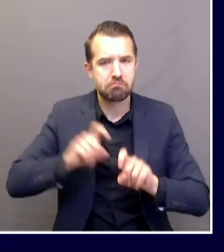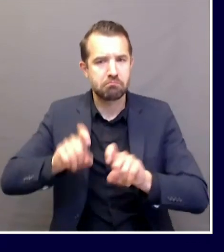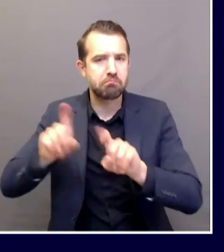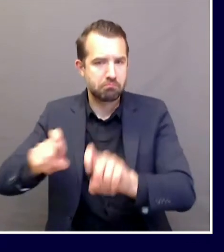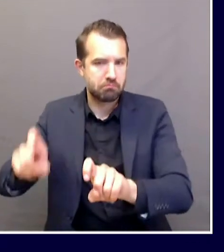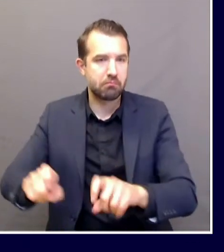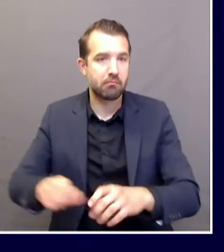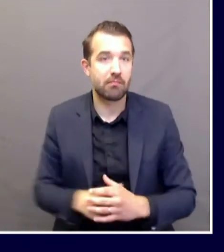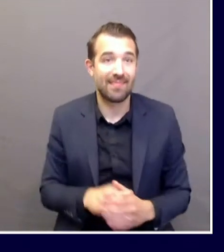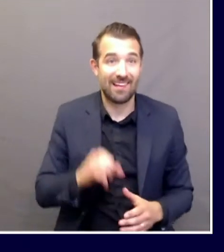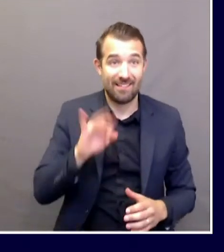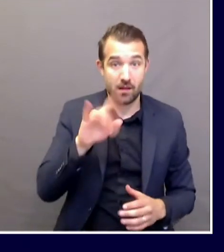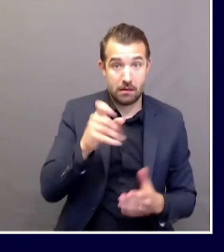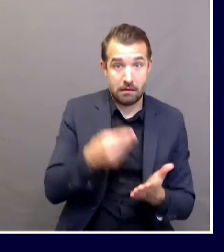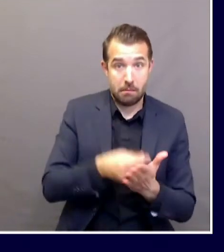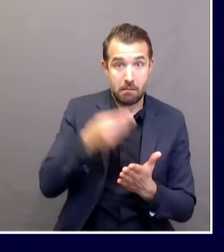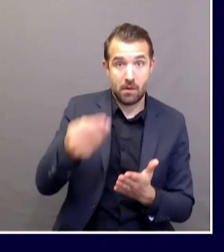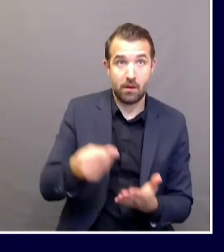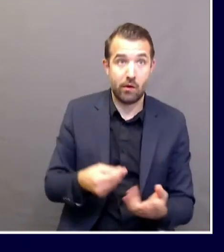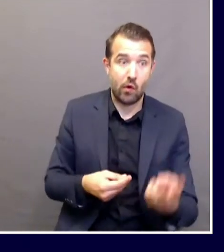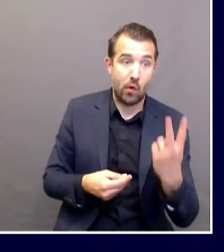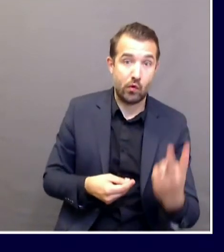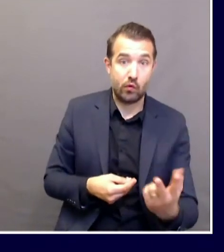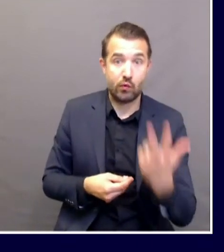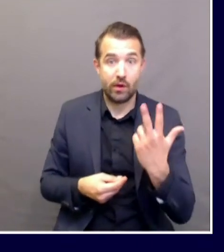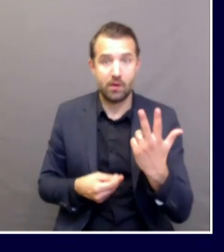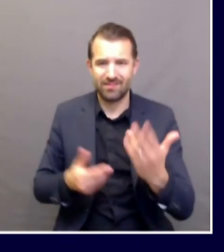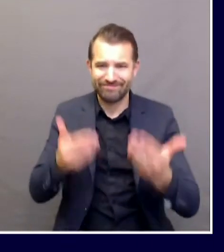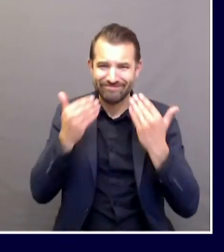you, the test works even better there.